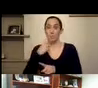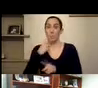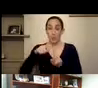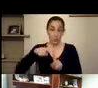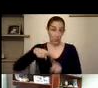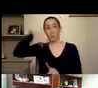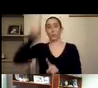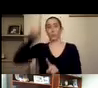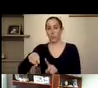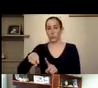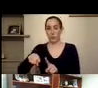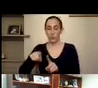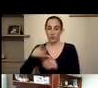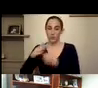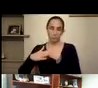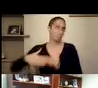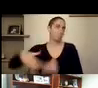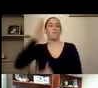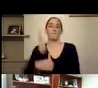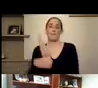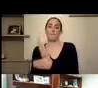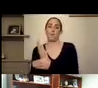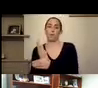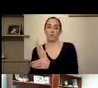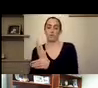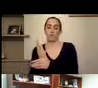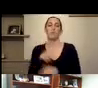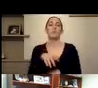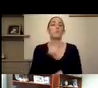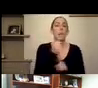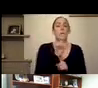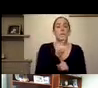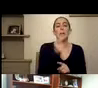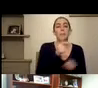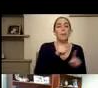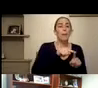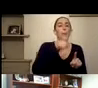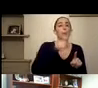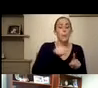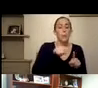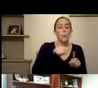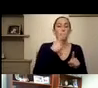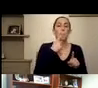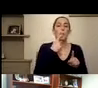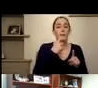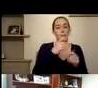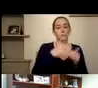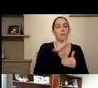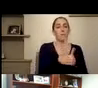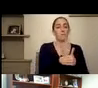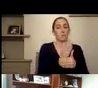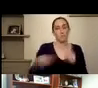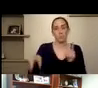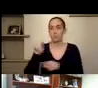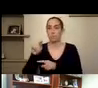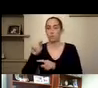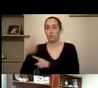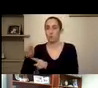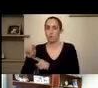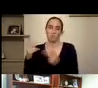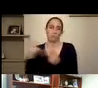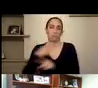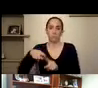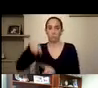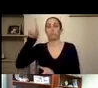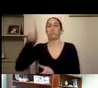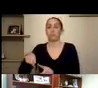well above average of what we typically see. And one of the things about COVID is that we're seeing spikes that are not